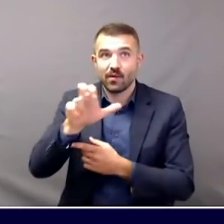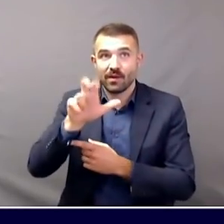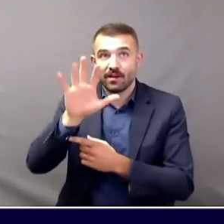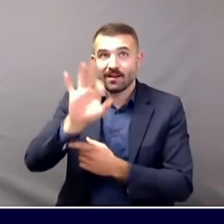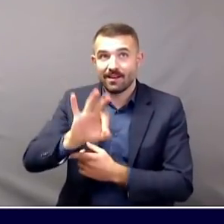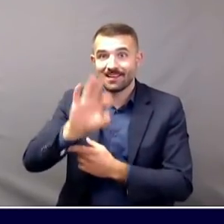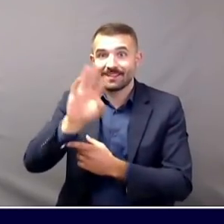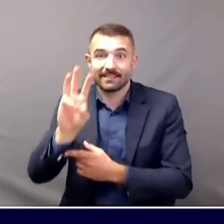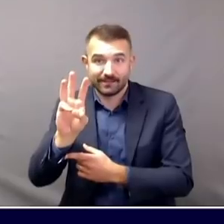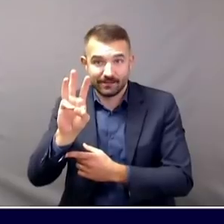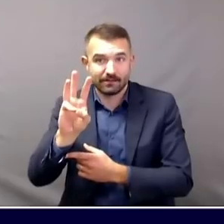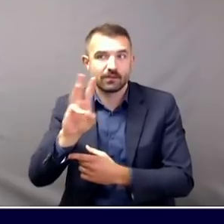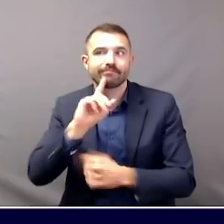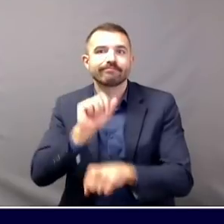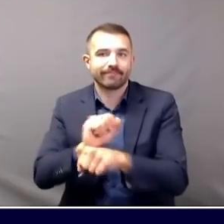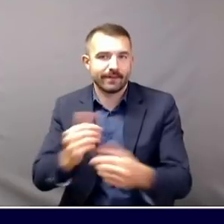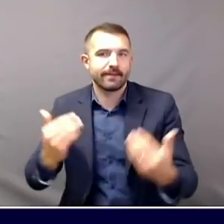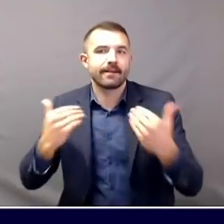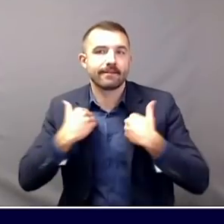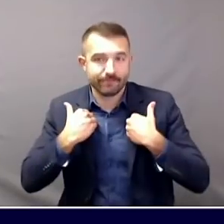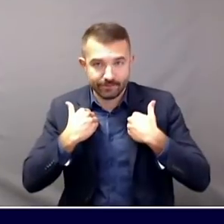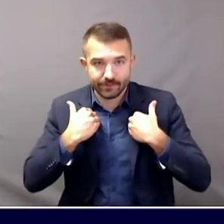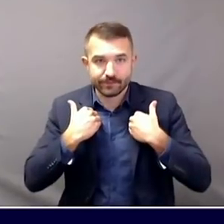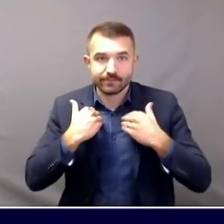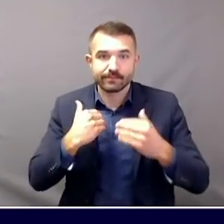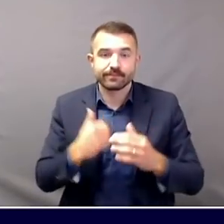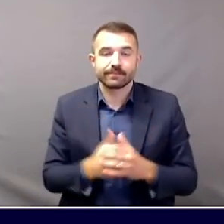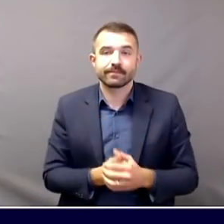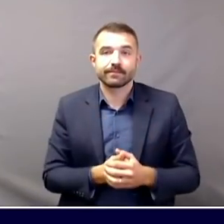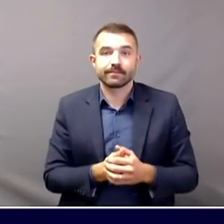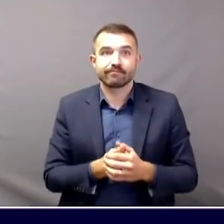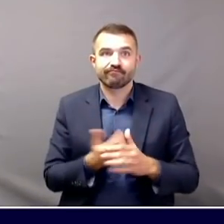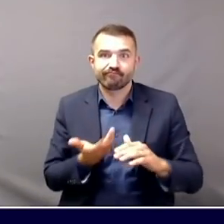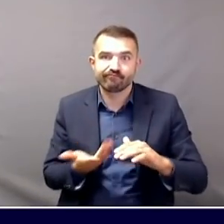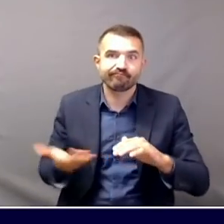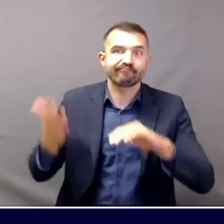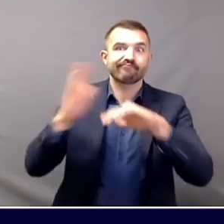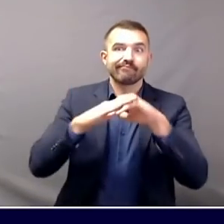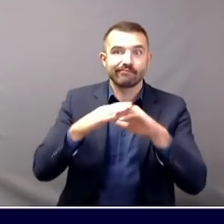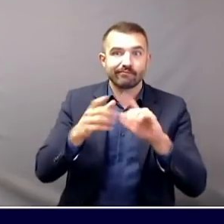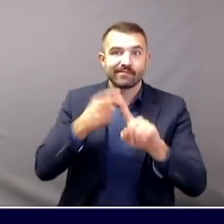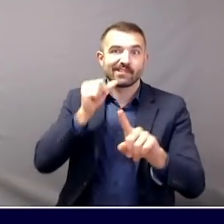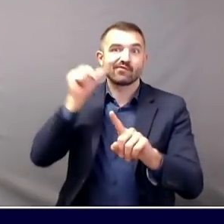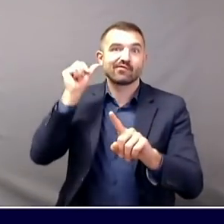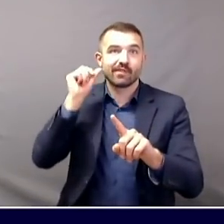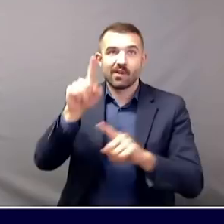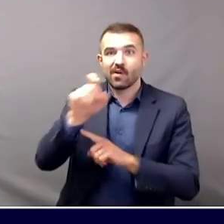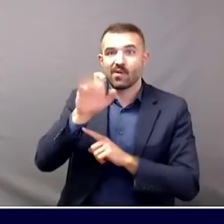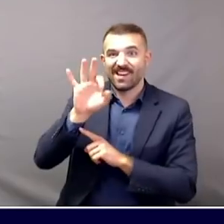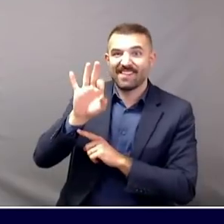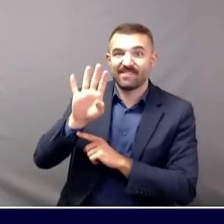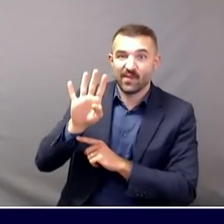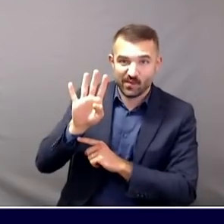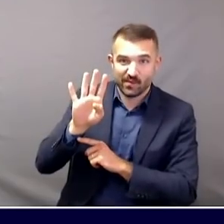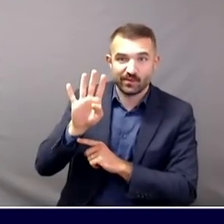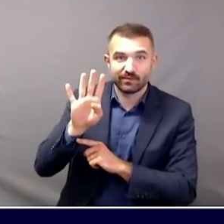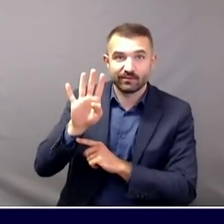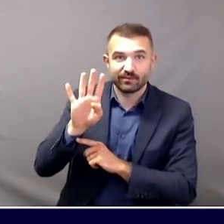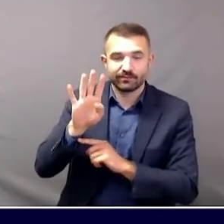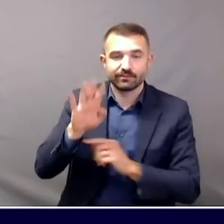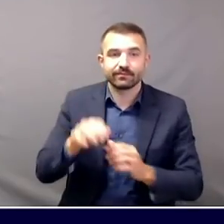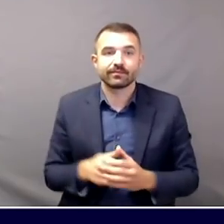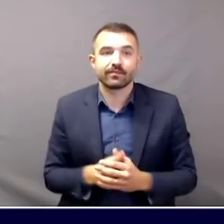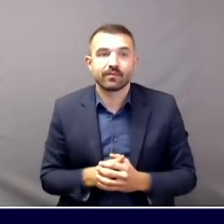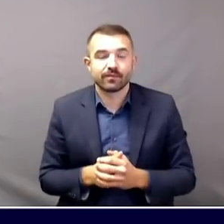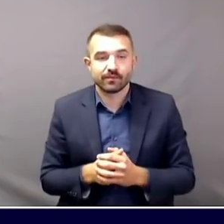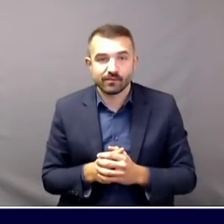8,396 total cases of COVID-19, an increase of 194 cases since yesterday.